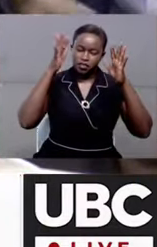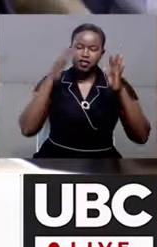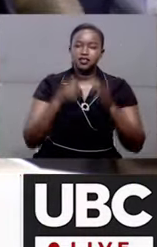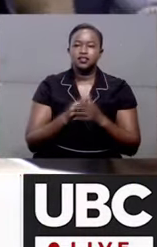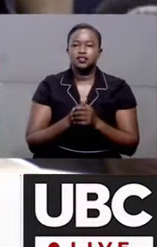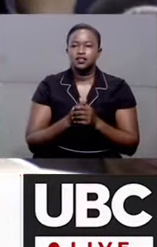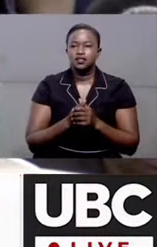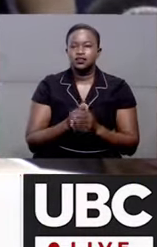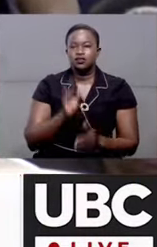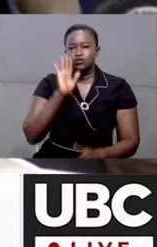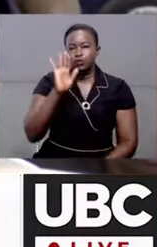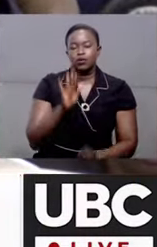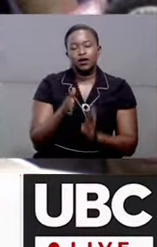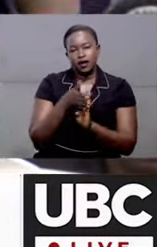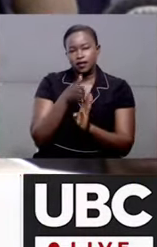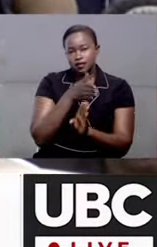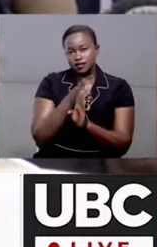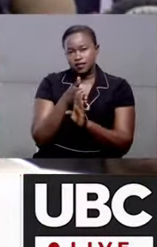your ruling.